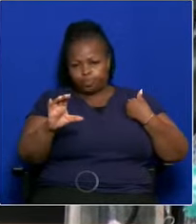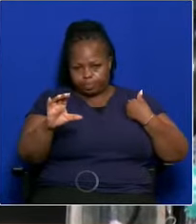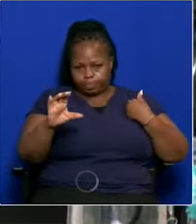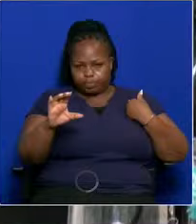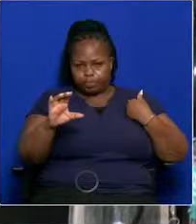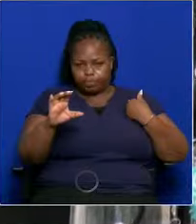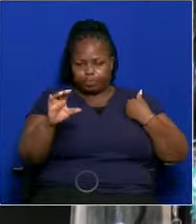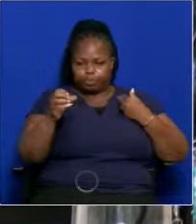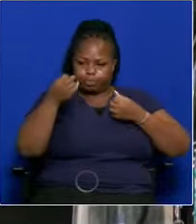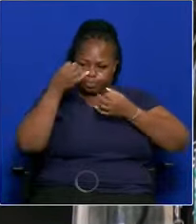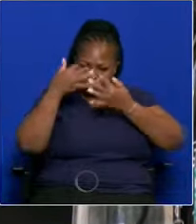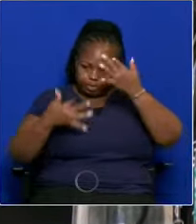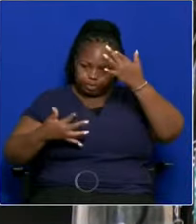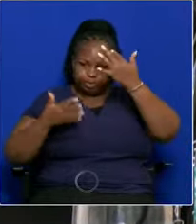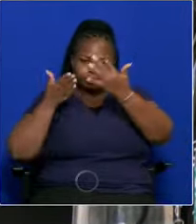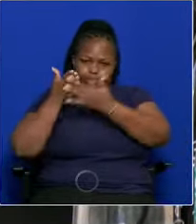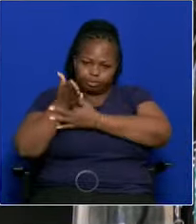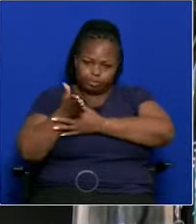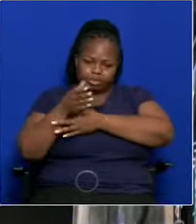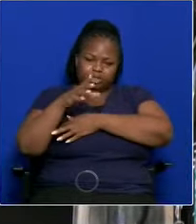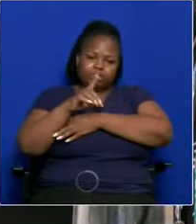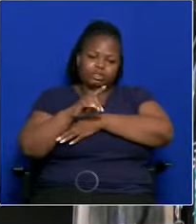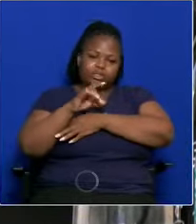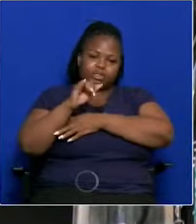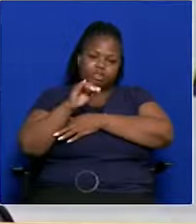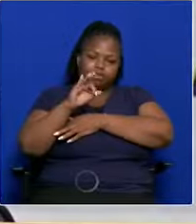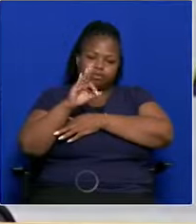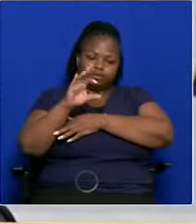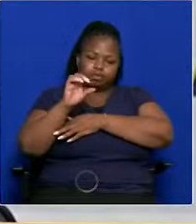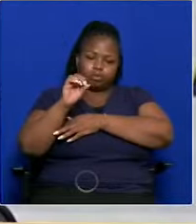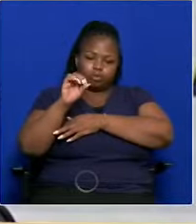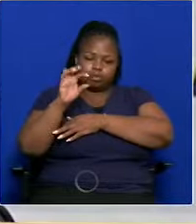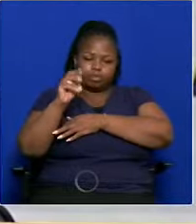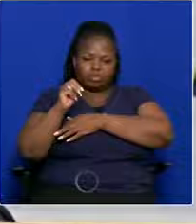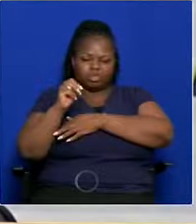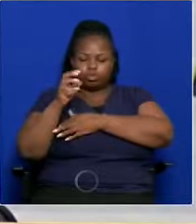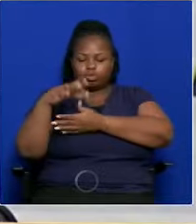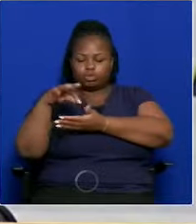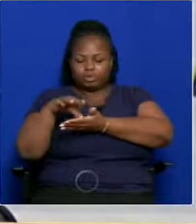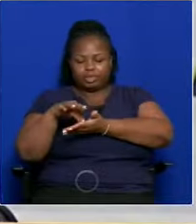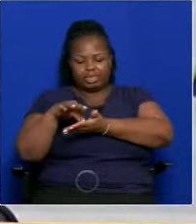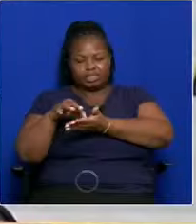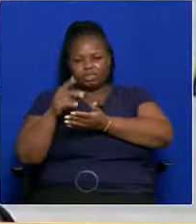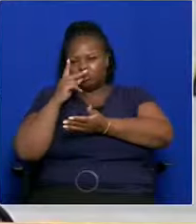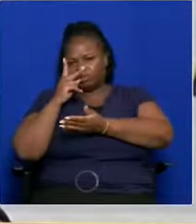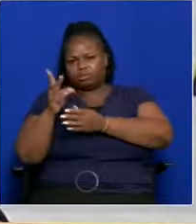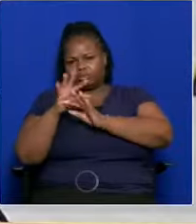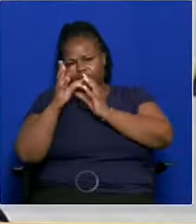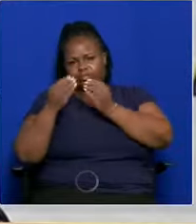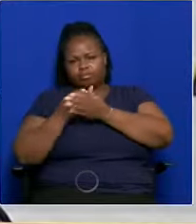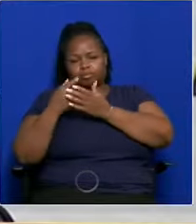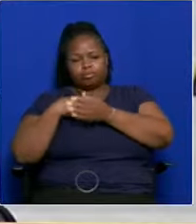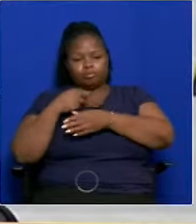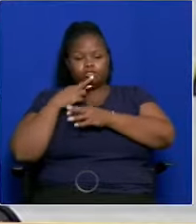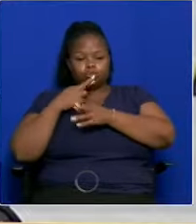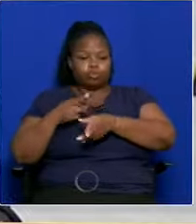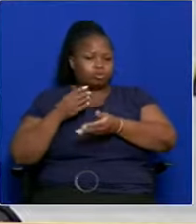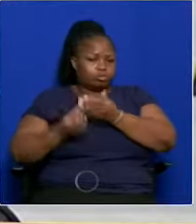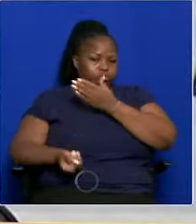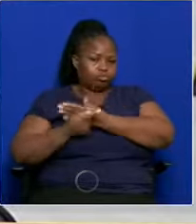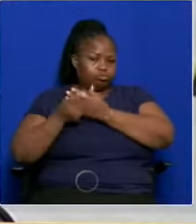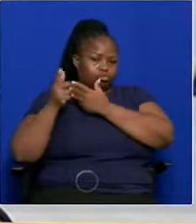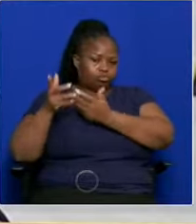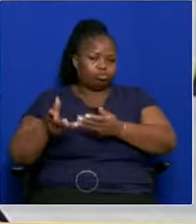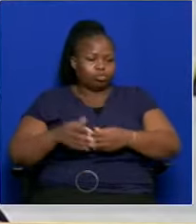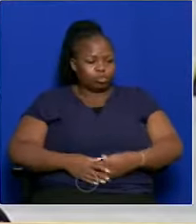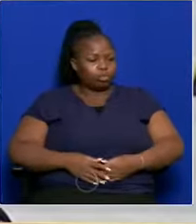the DIFCOM to sign, so she will see what I'm reporting and whatsoever. So that happened. So I will